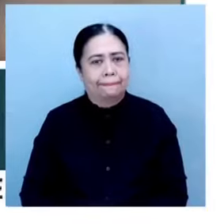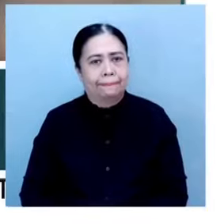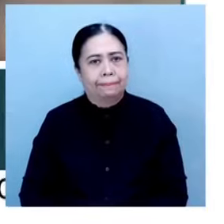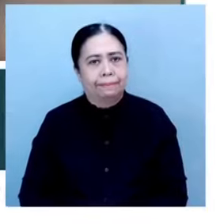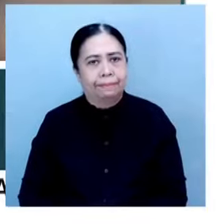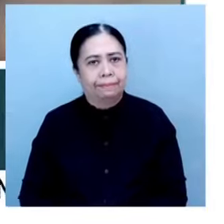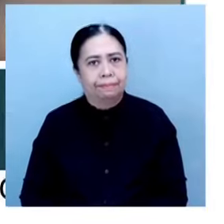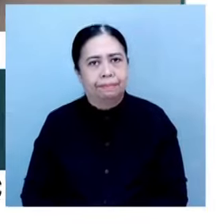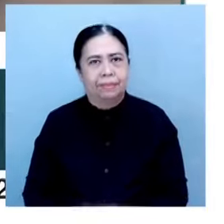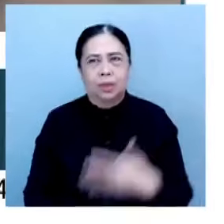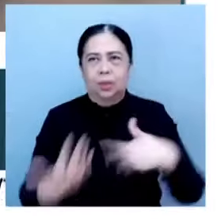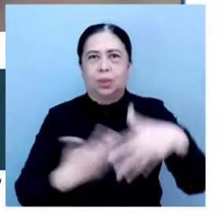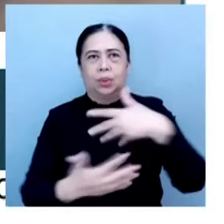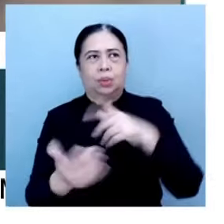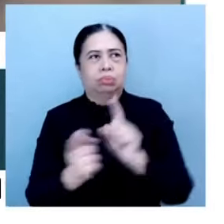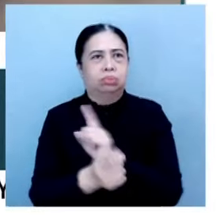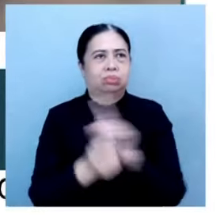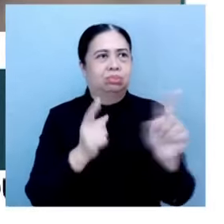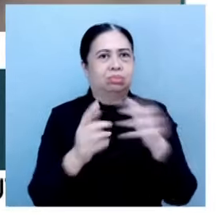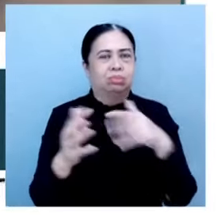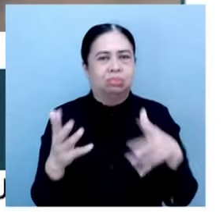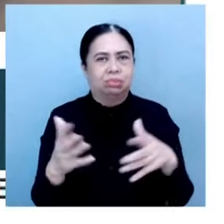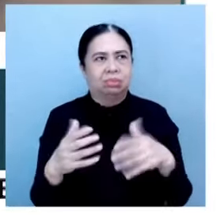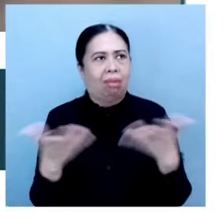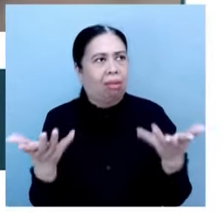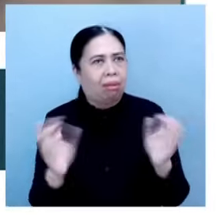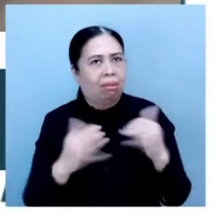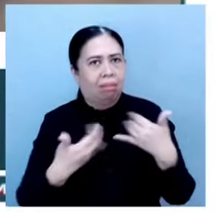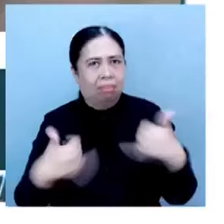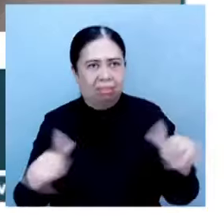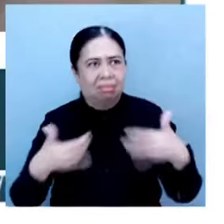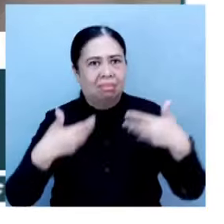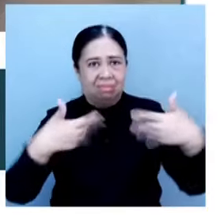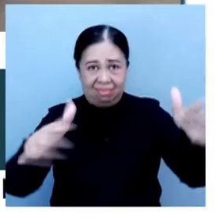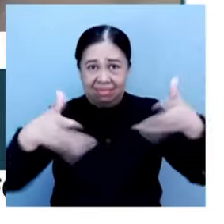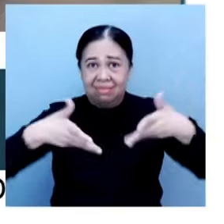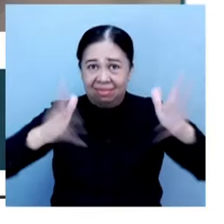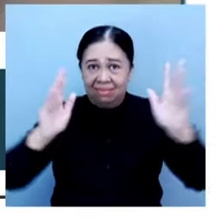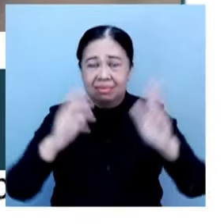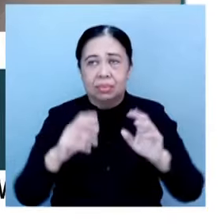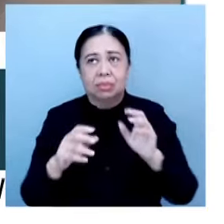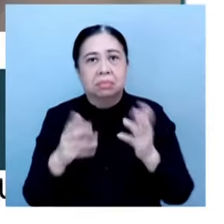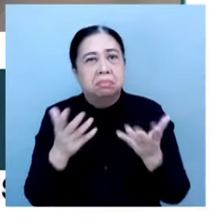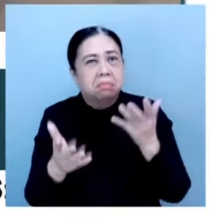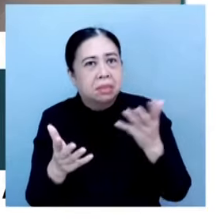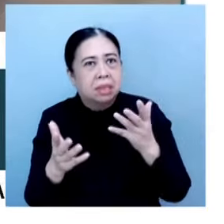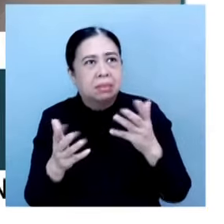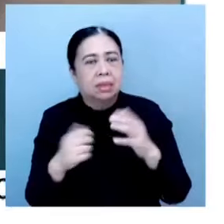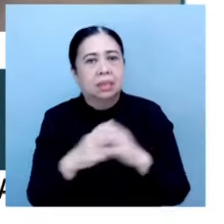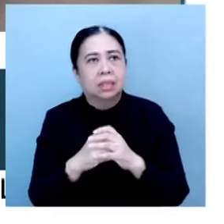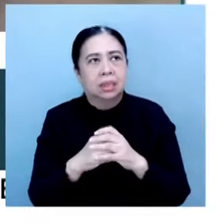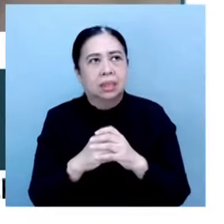Mobility is not actually curtailed. So maybe the plateauing